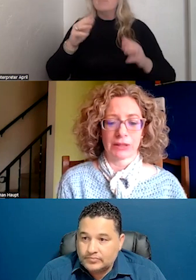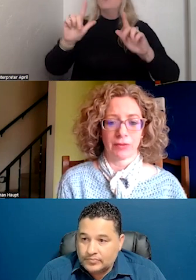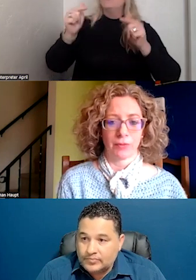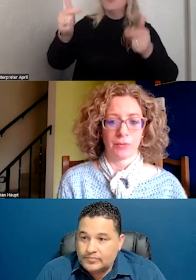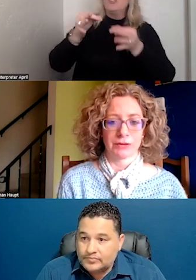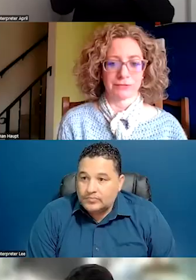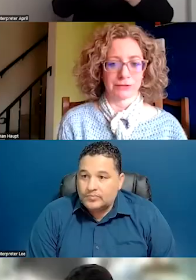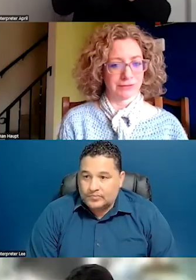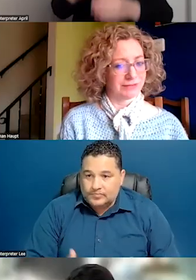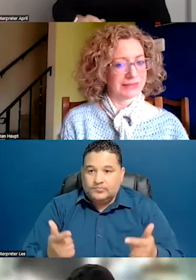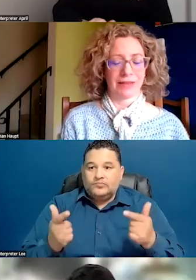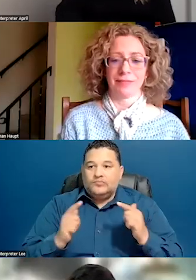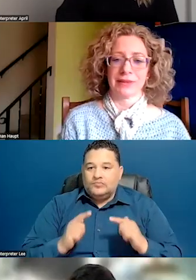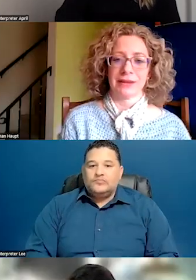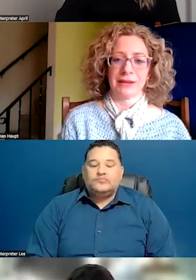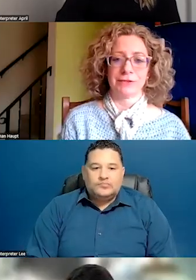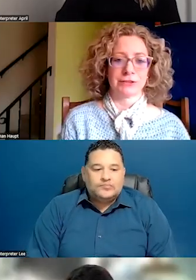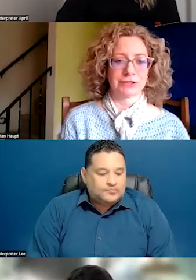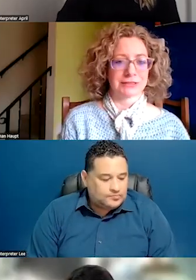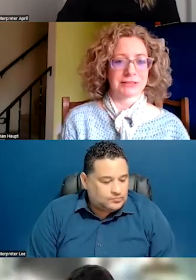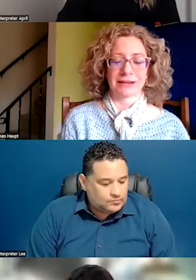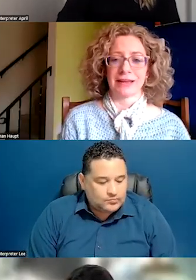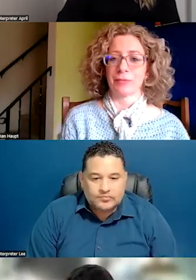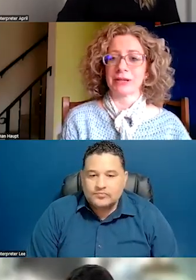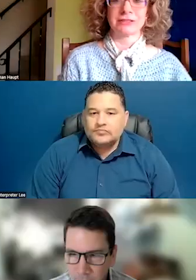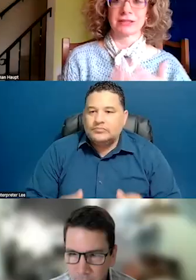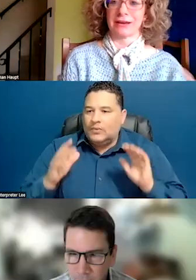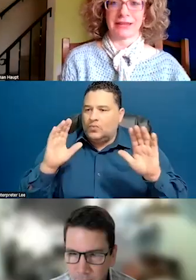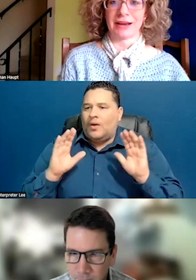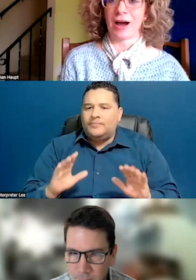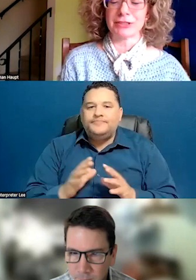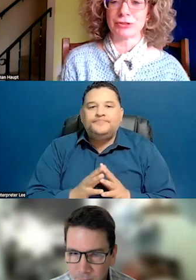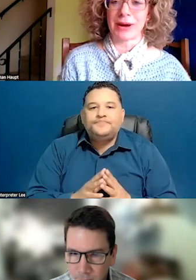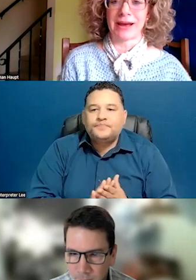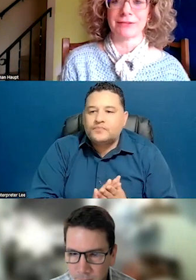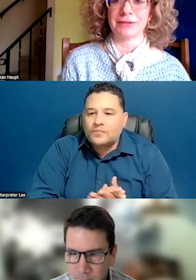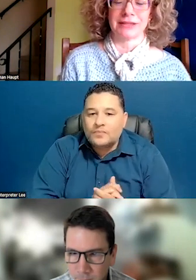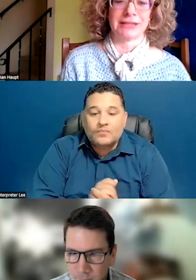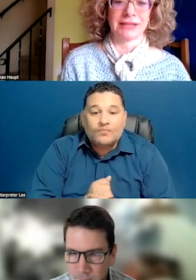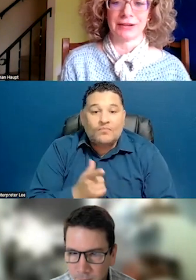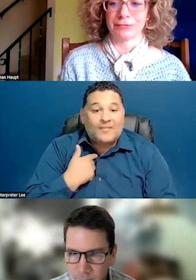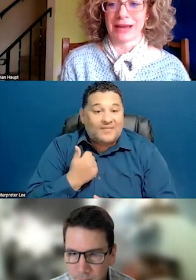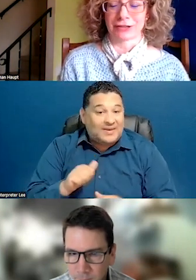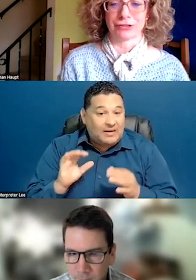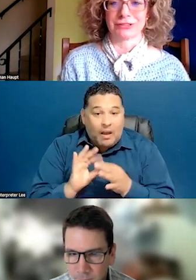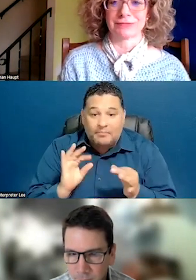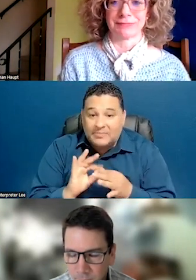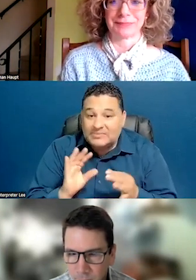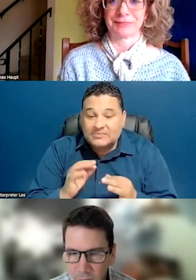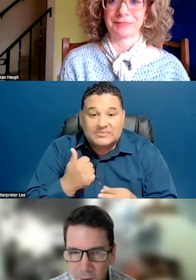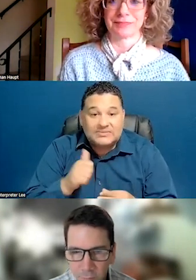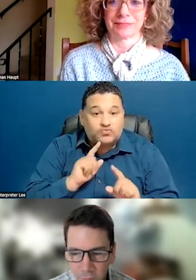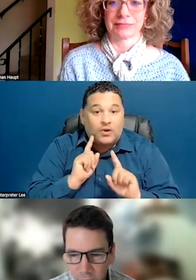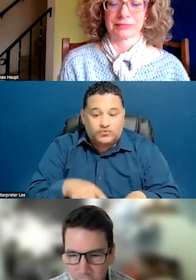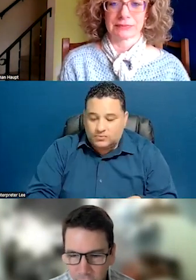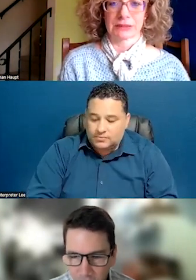am. Good morning. Wonderful. If you could just, what is any comments you have, any reactions?